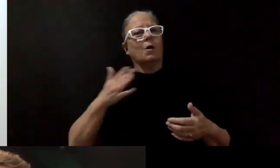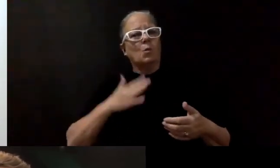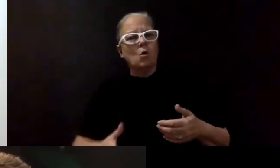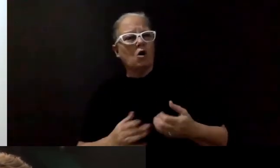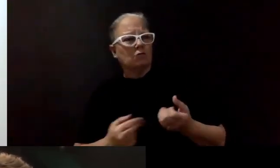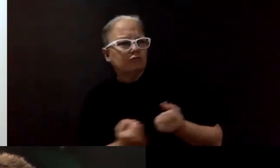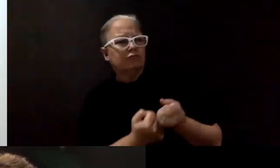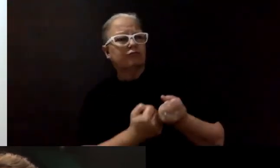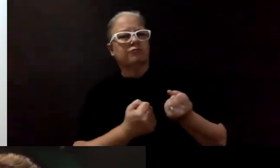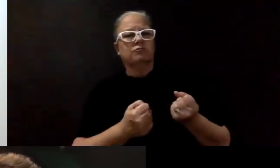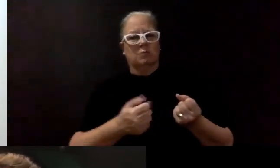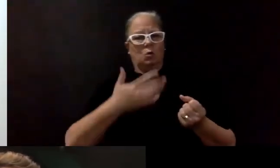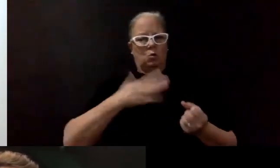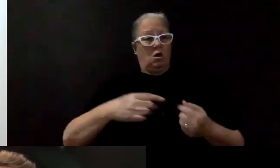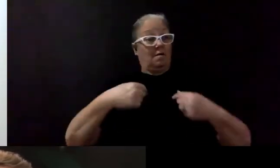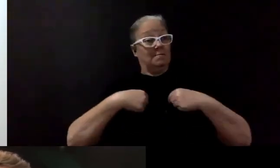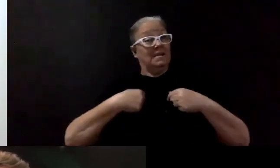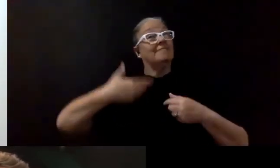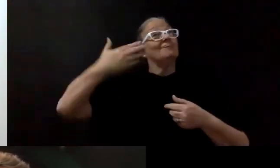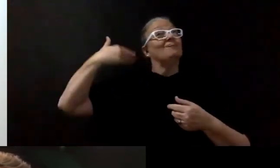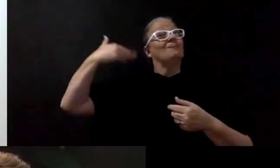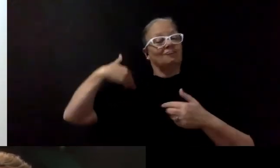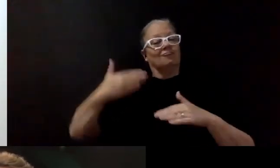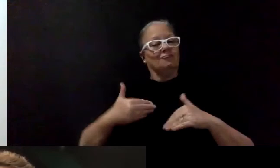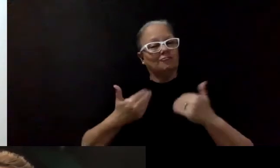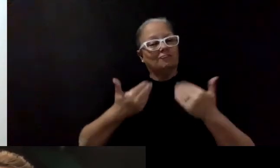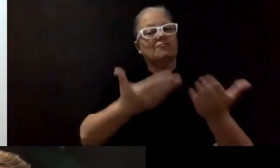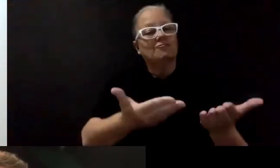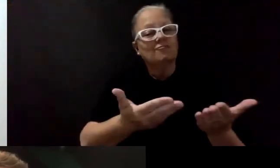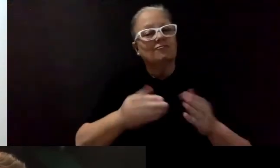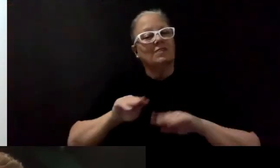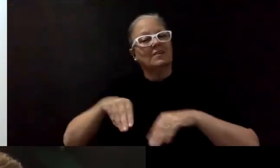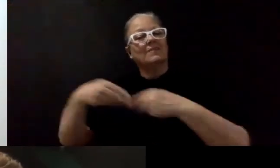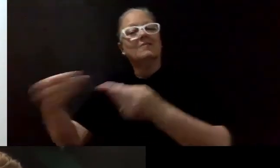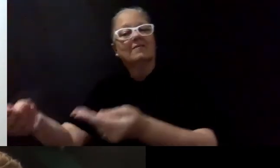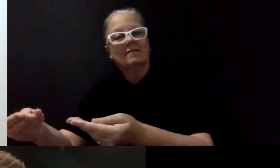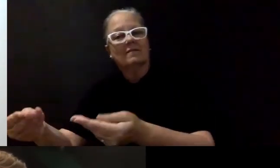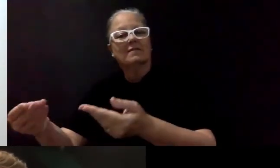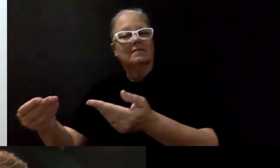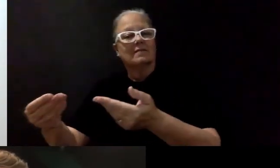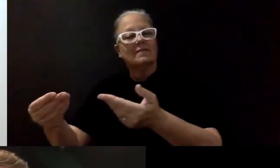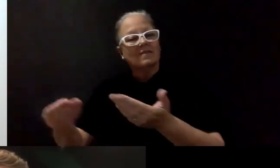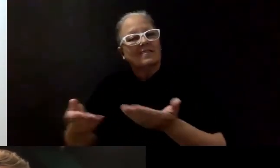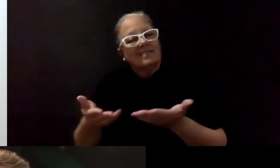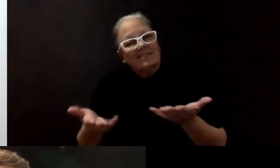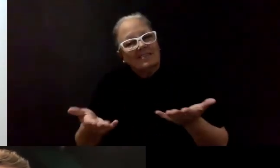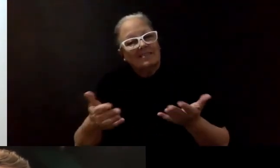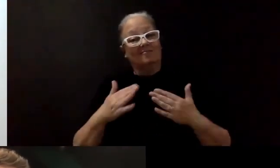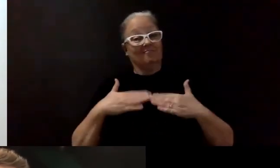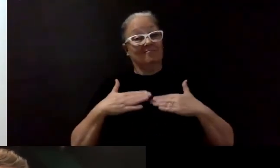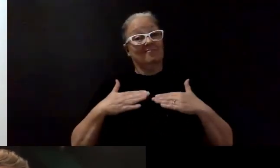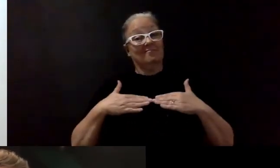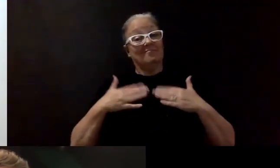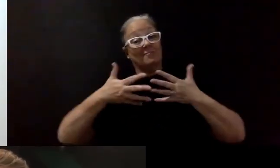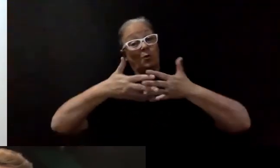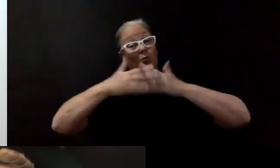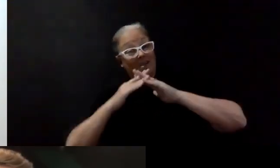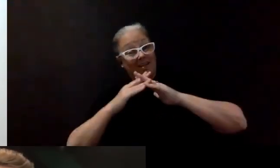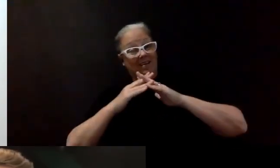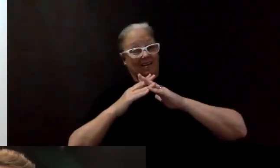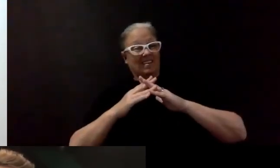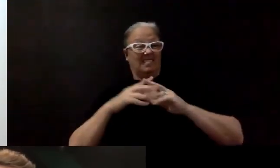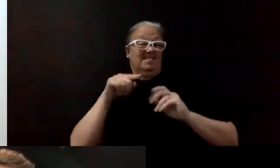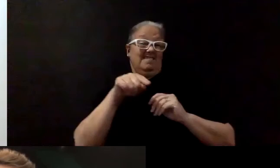back. And the role that Jans plays in that is just being able to facilitate that. It's a great opportunity. But yeah,